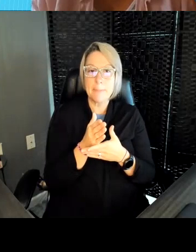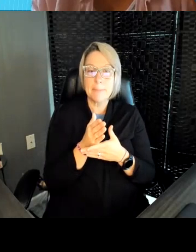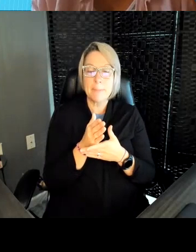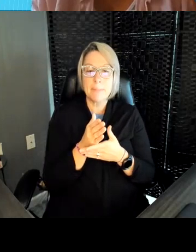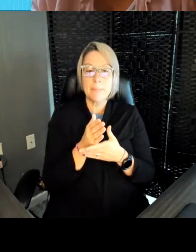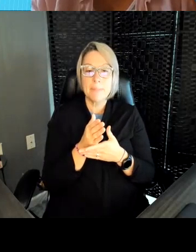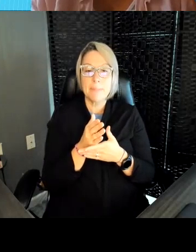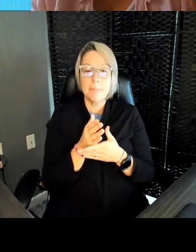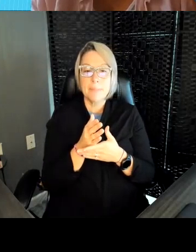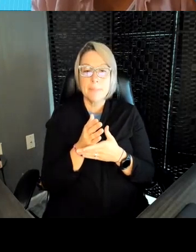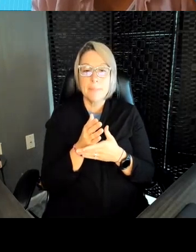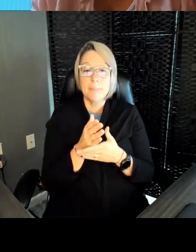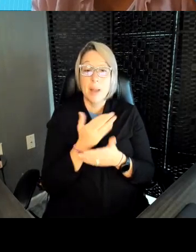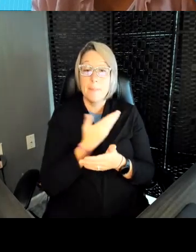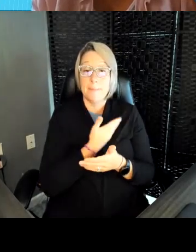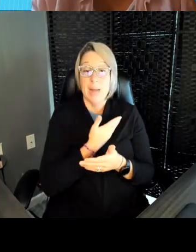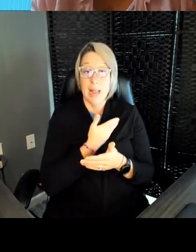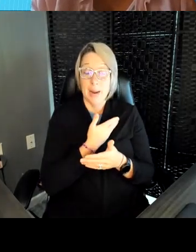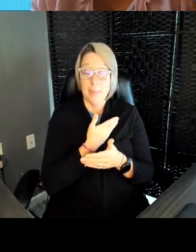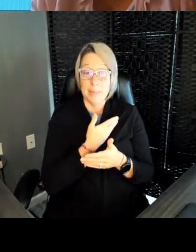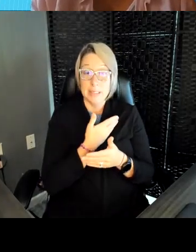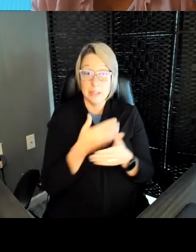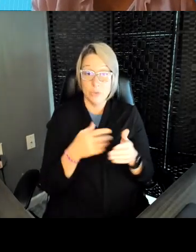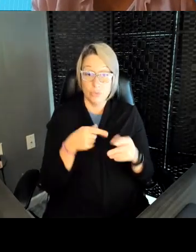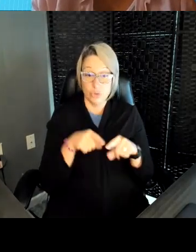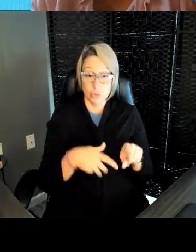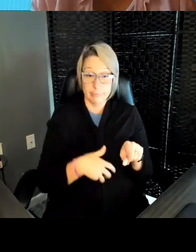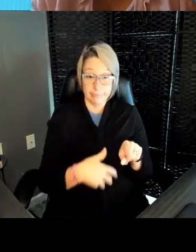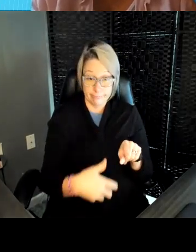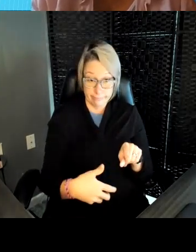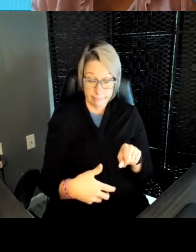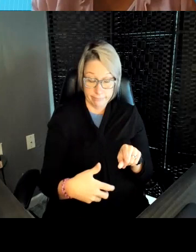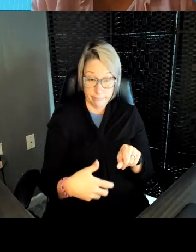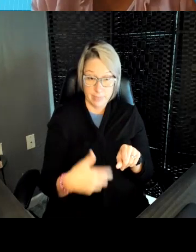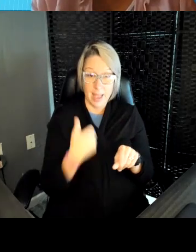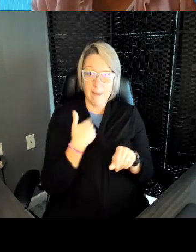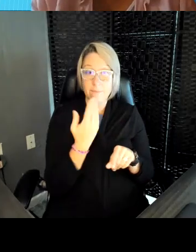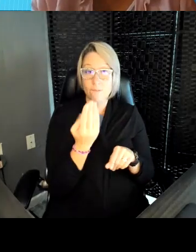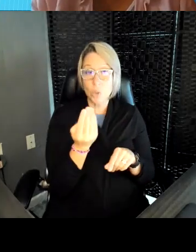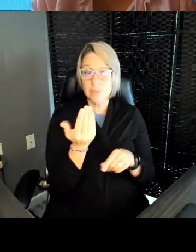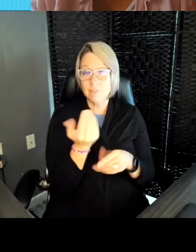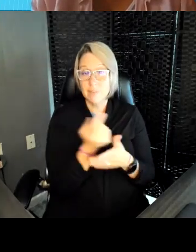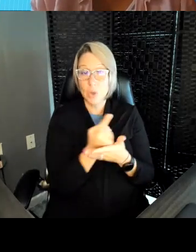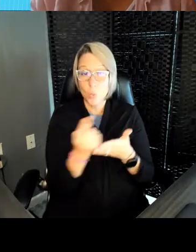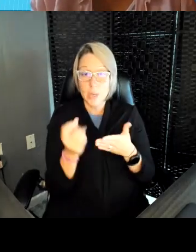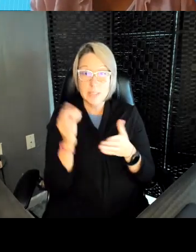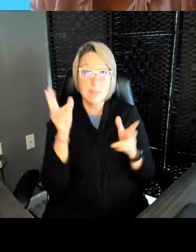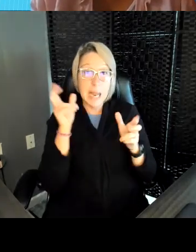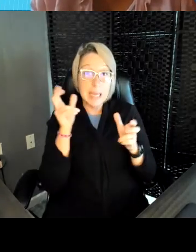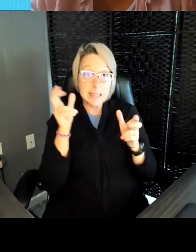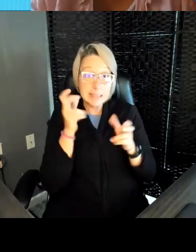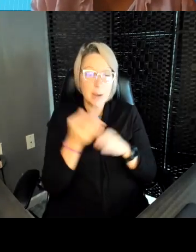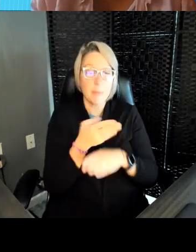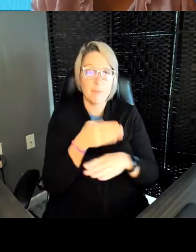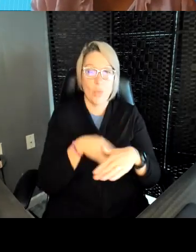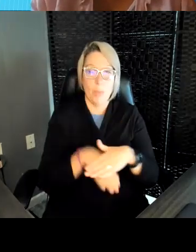data is that babies in utero have about 14 to 15 weeks of listening before they're born. They actually